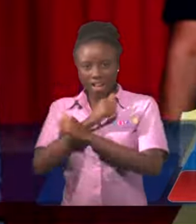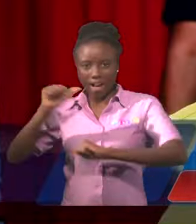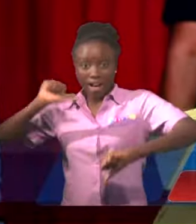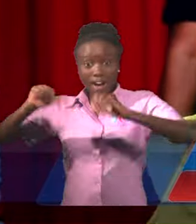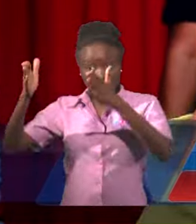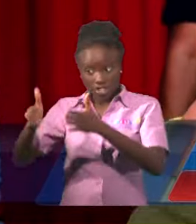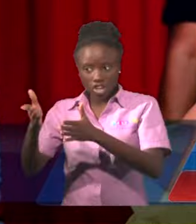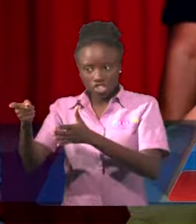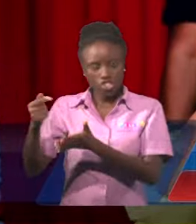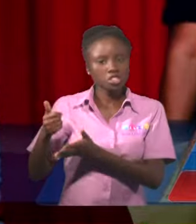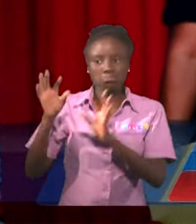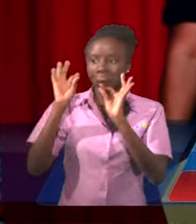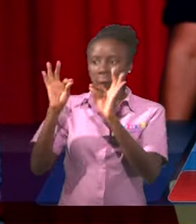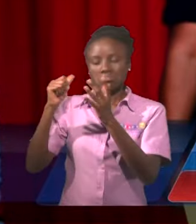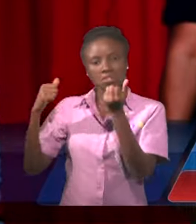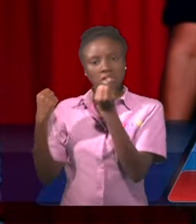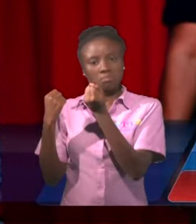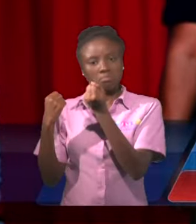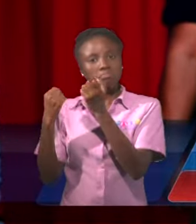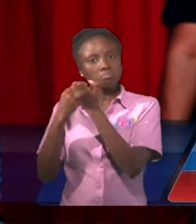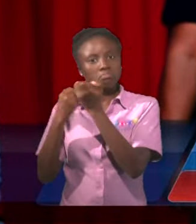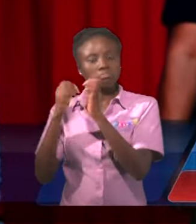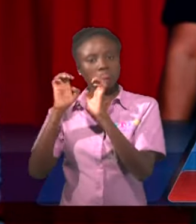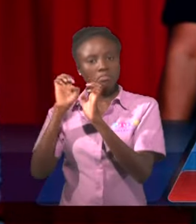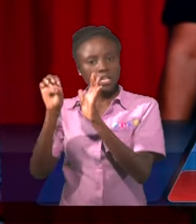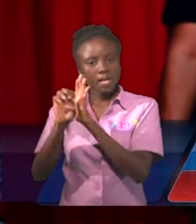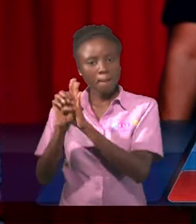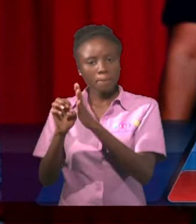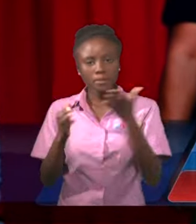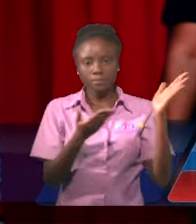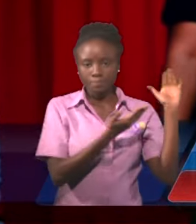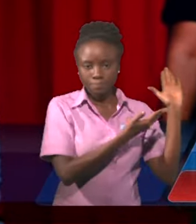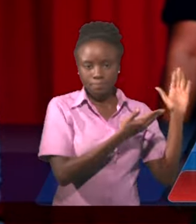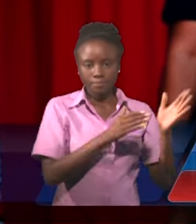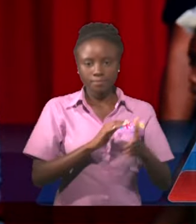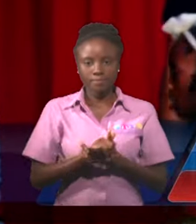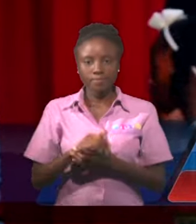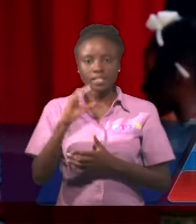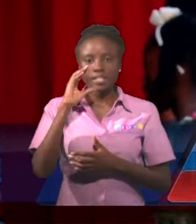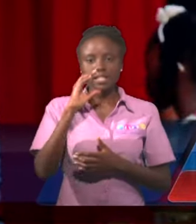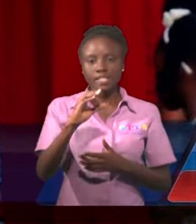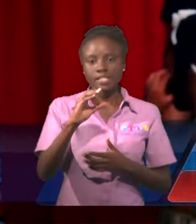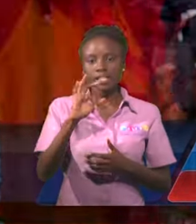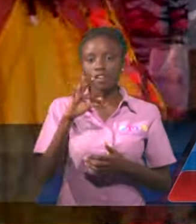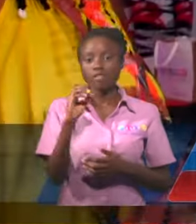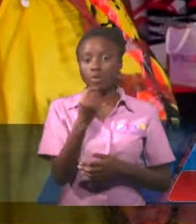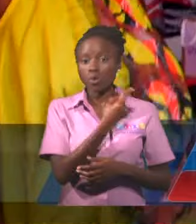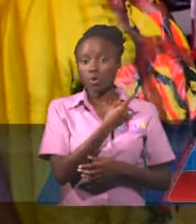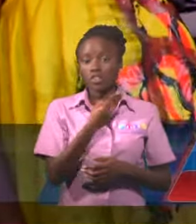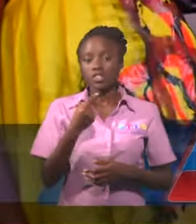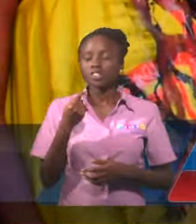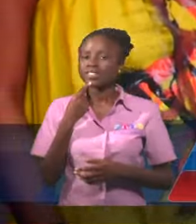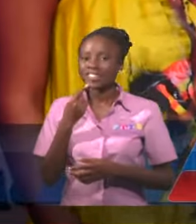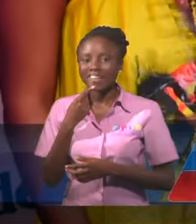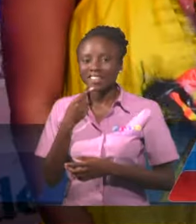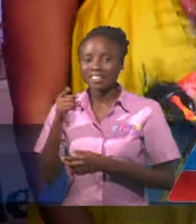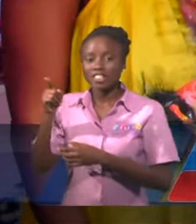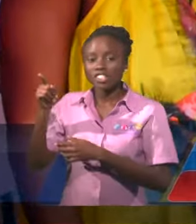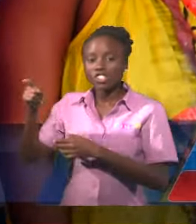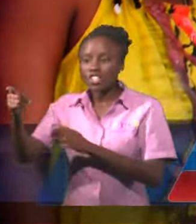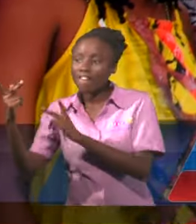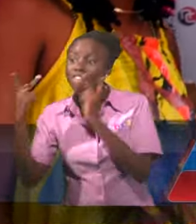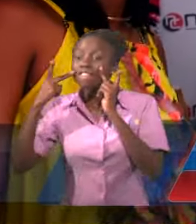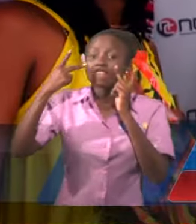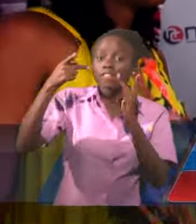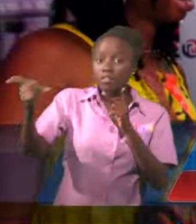it. NEDCO's Chief Entrepreneurial Development Officer, Karen Carabayo, said Dominique's visit to TNT is all an adventure to promote and